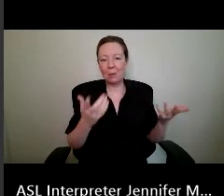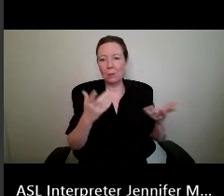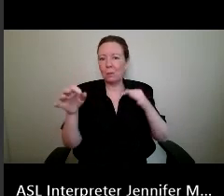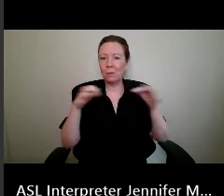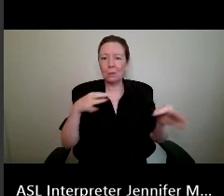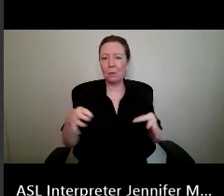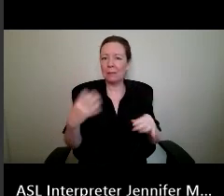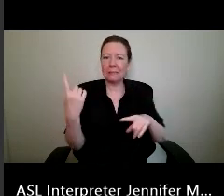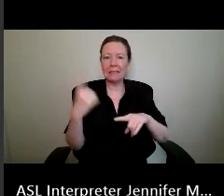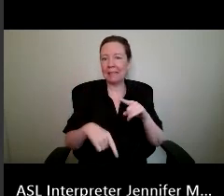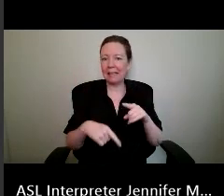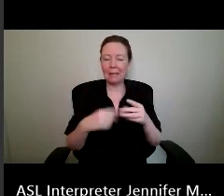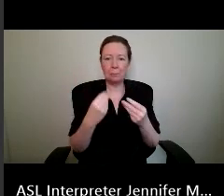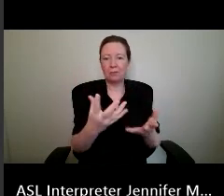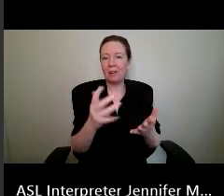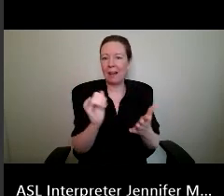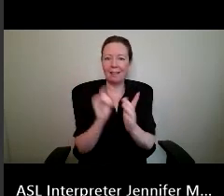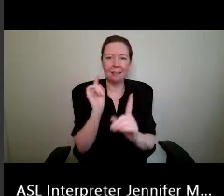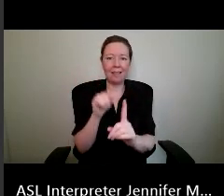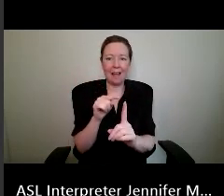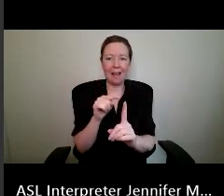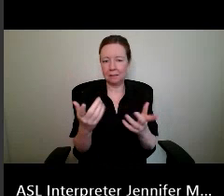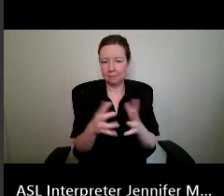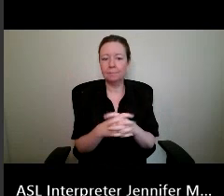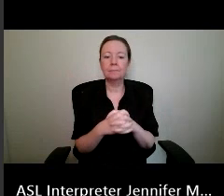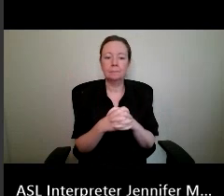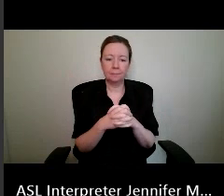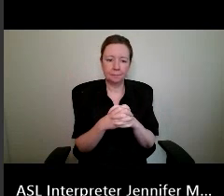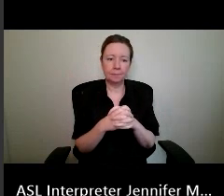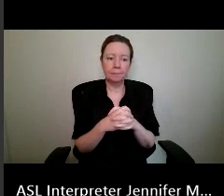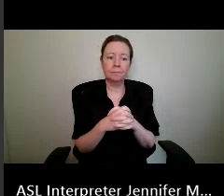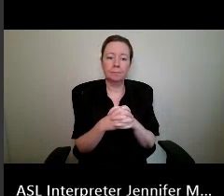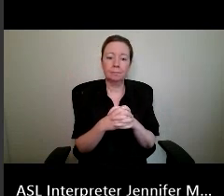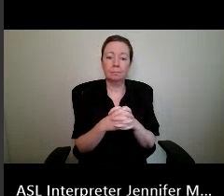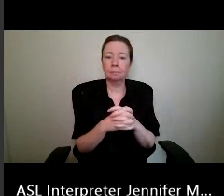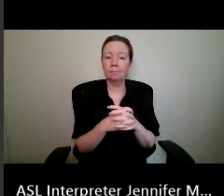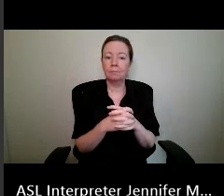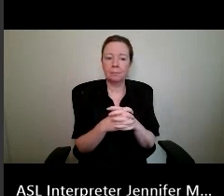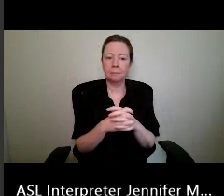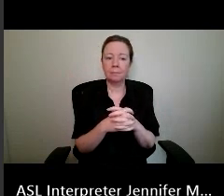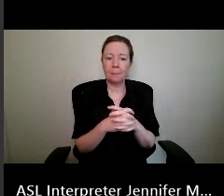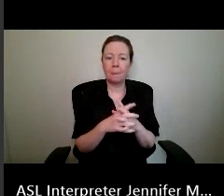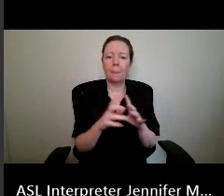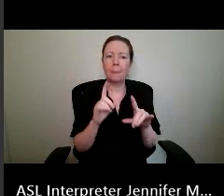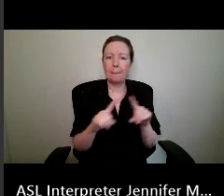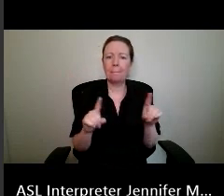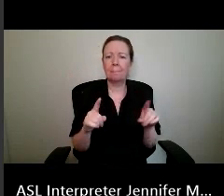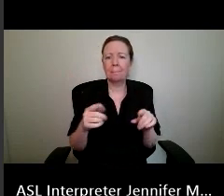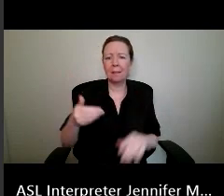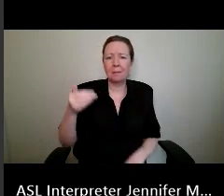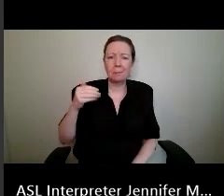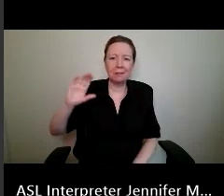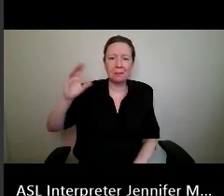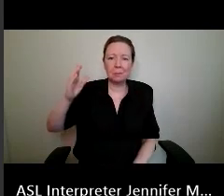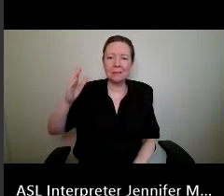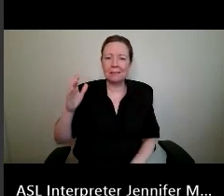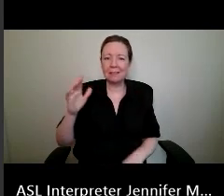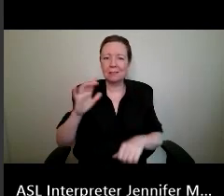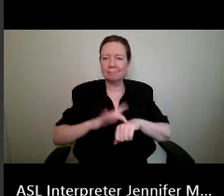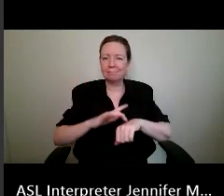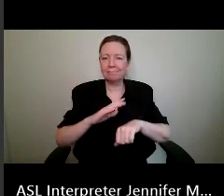explanation for why they might not be able to provide that accommodation. Also, and it sounds like the previous presentation